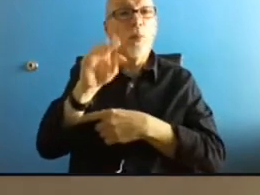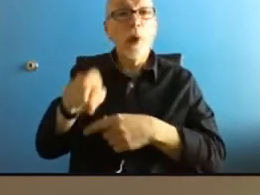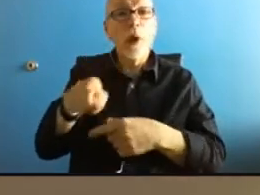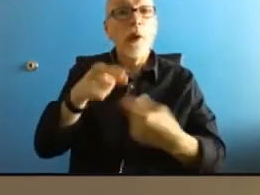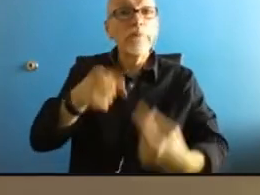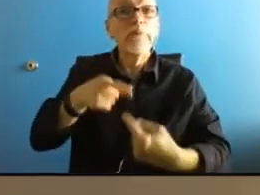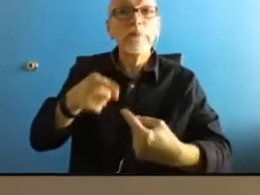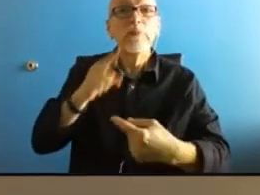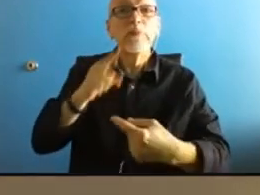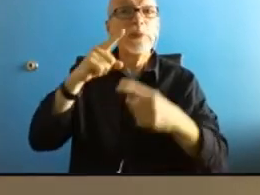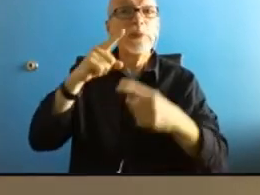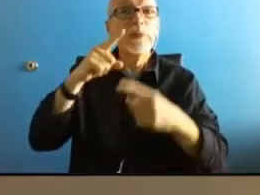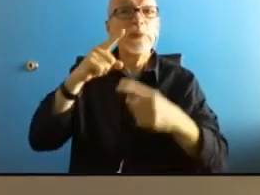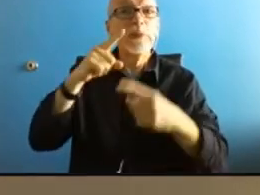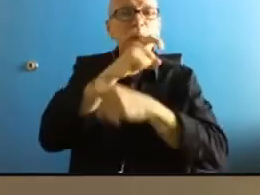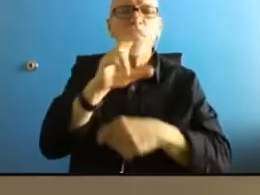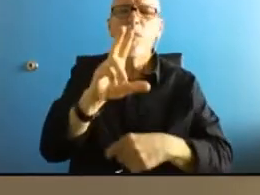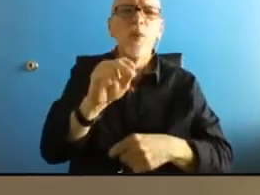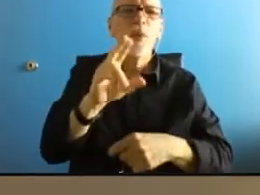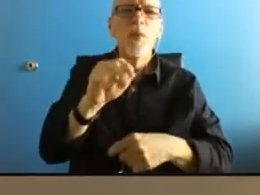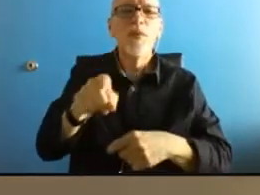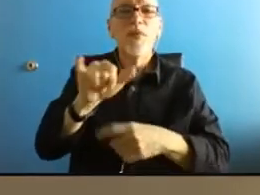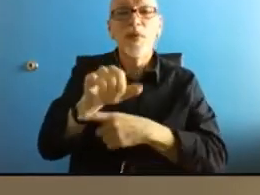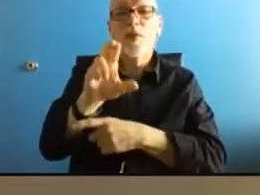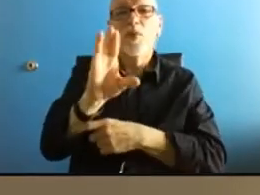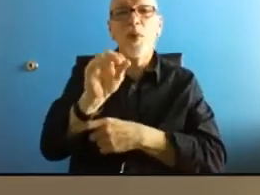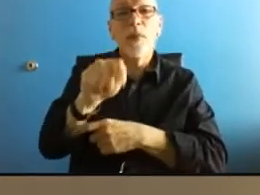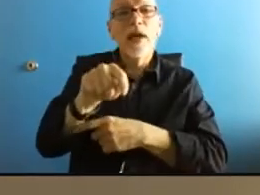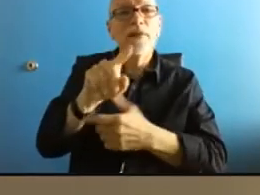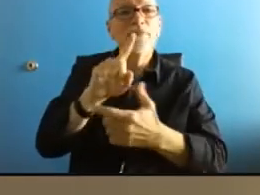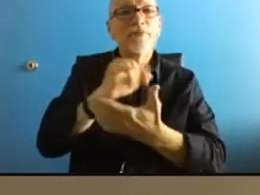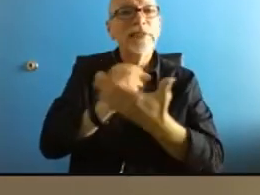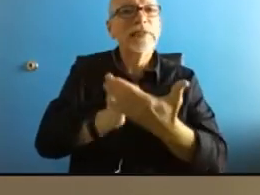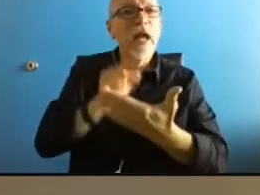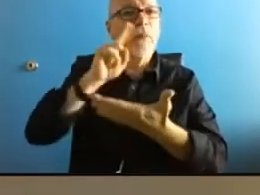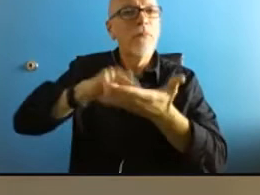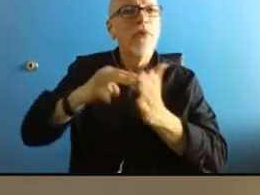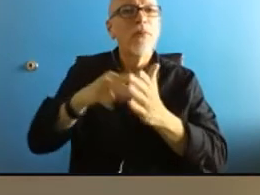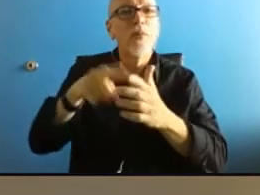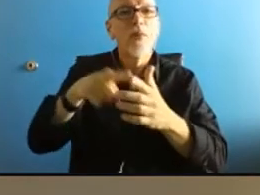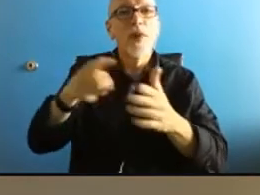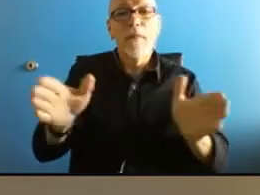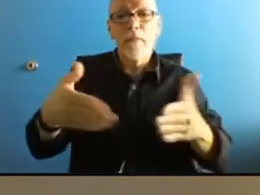means to do that. I think these robots are designed so when you take them out of the box and you